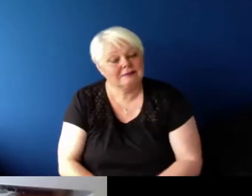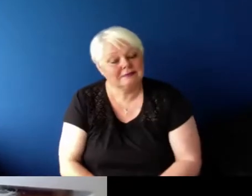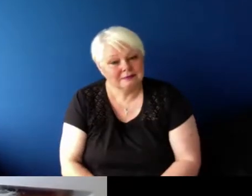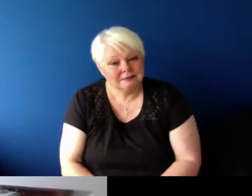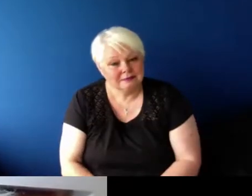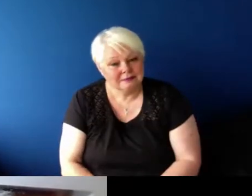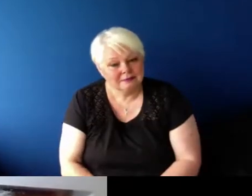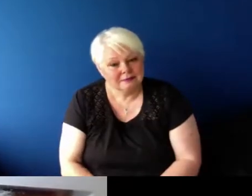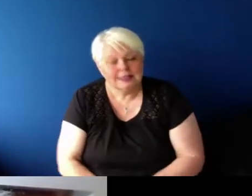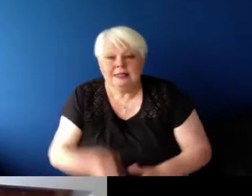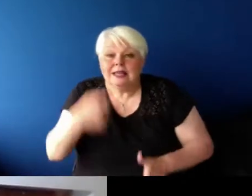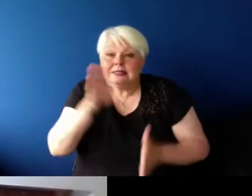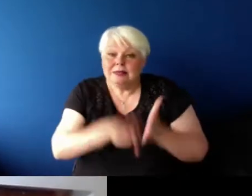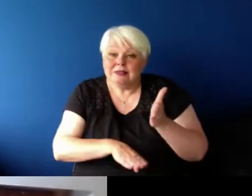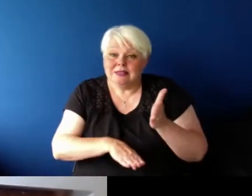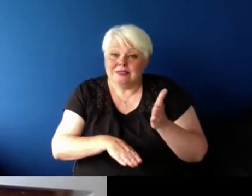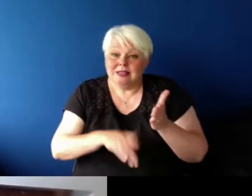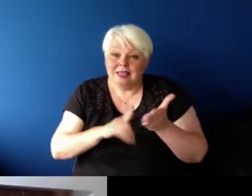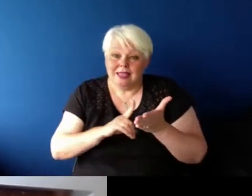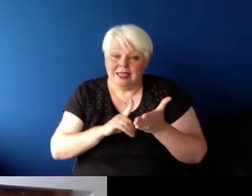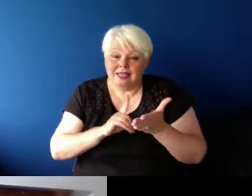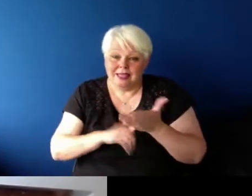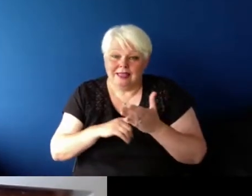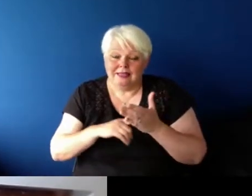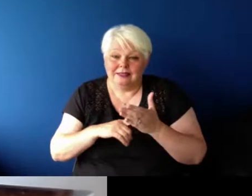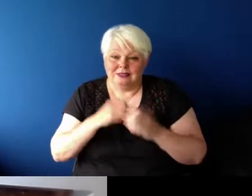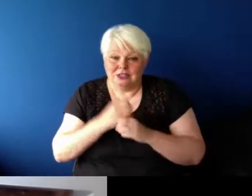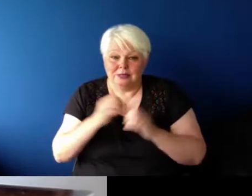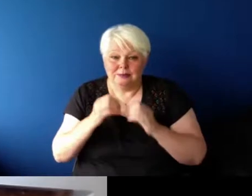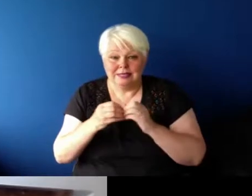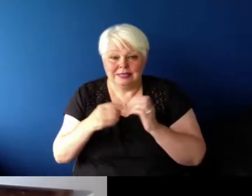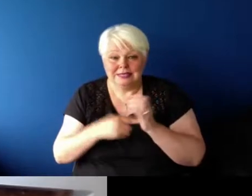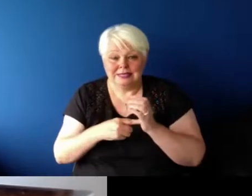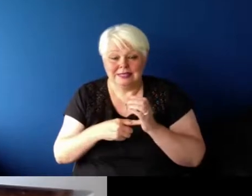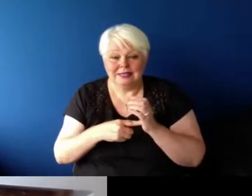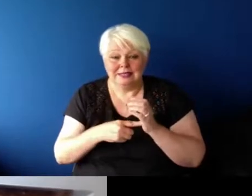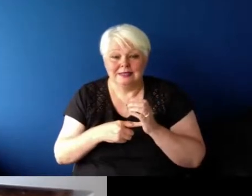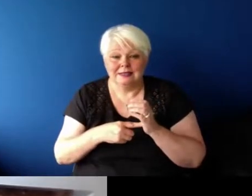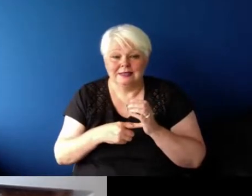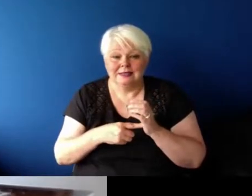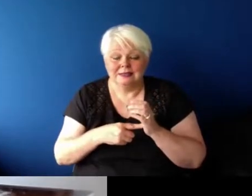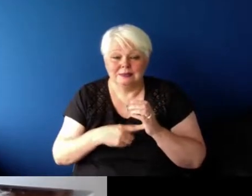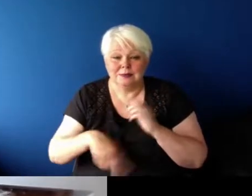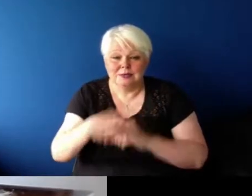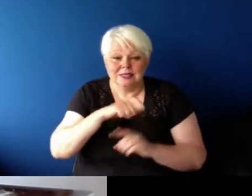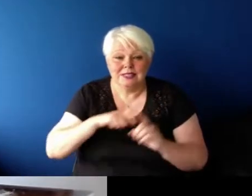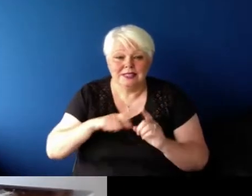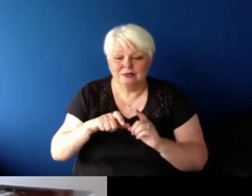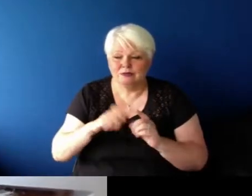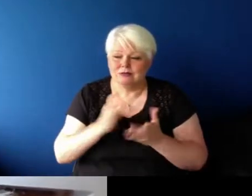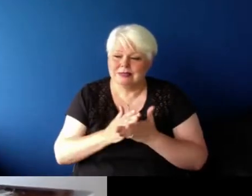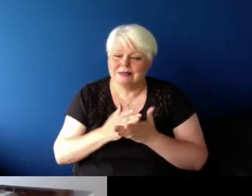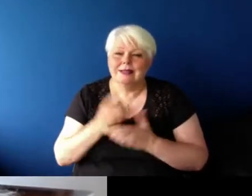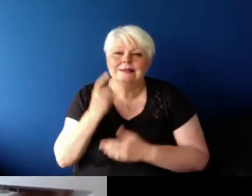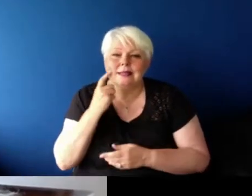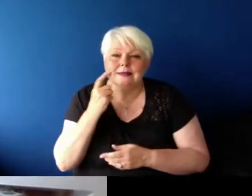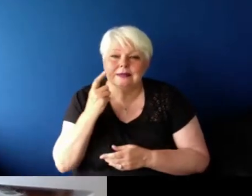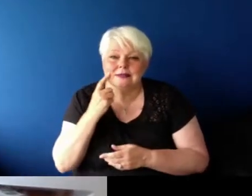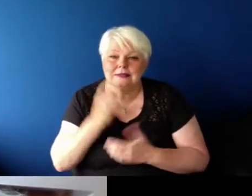with the LGBTIQ community a sense of real tenderness and compassion